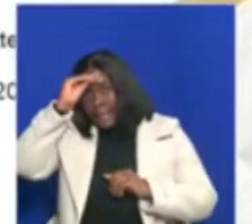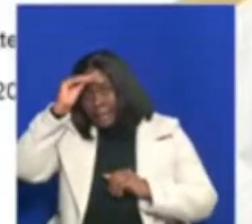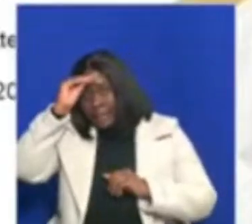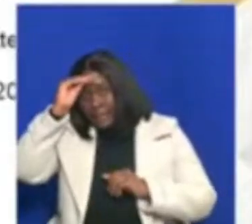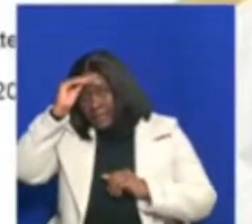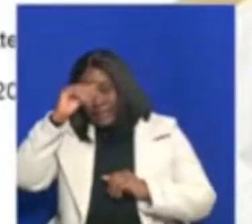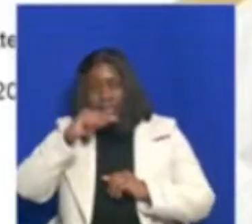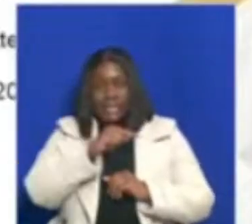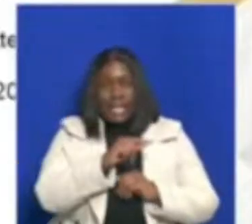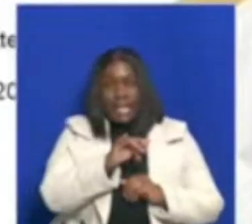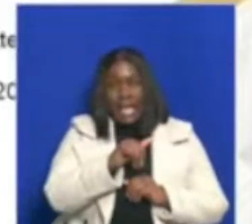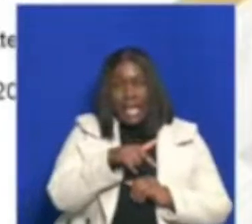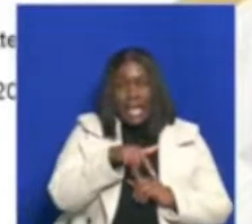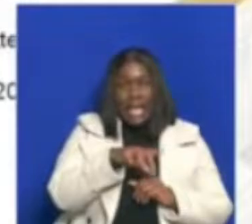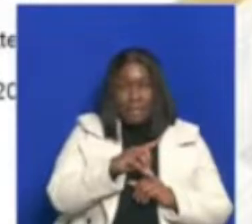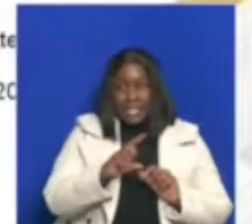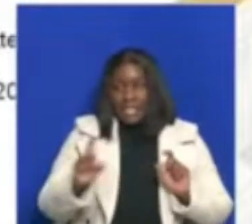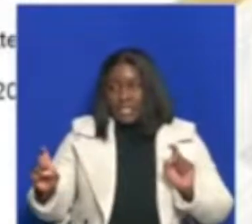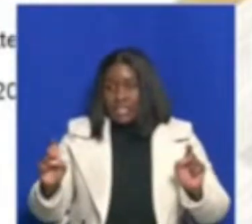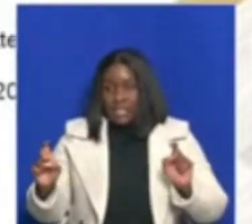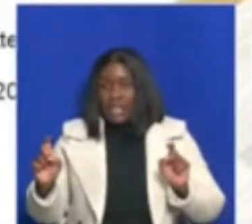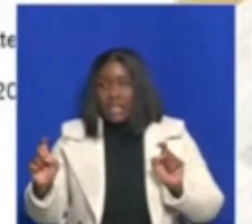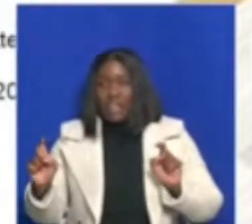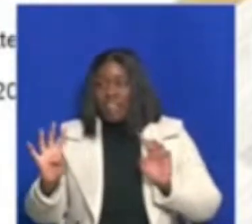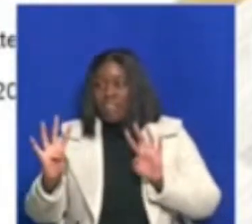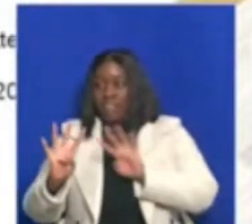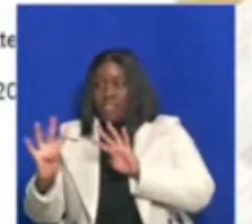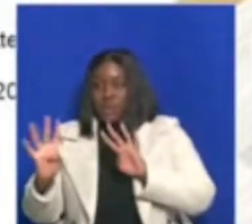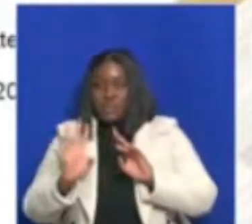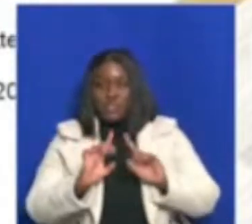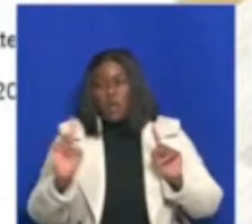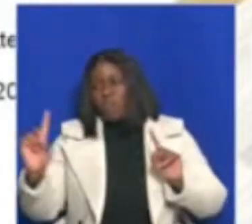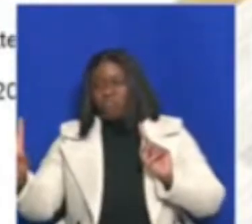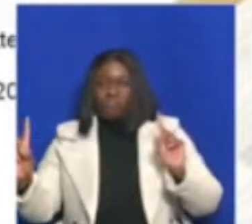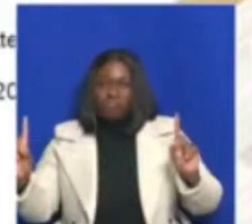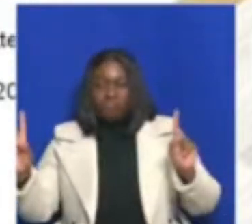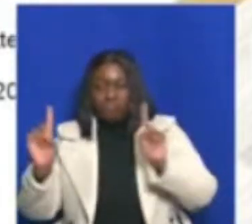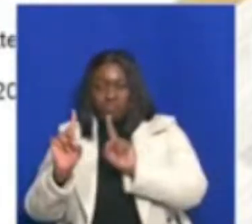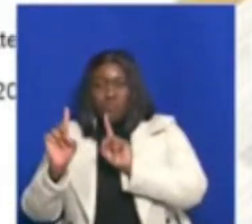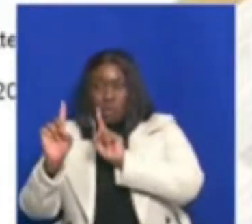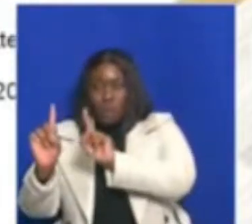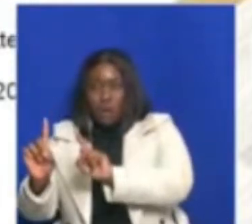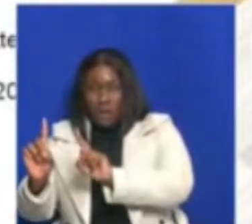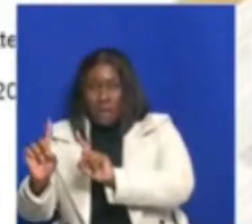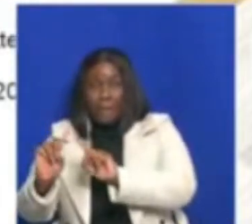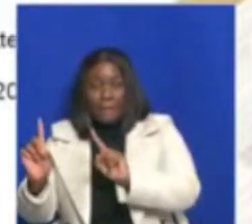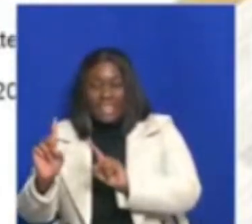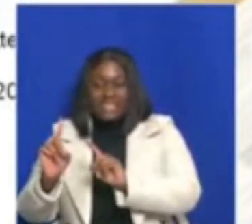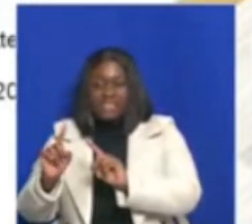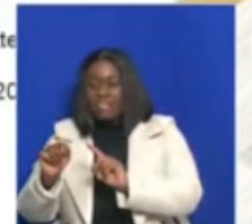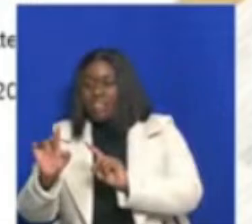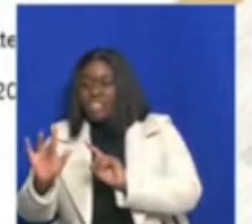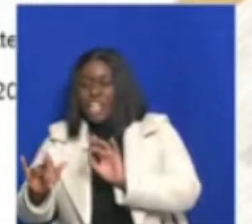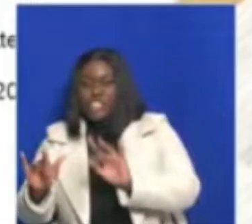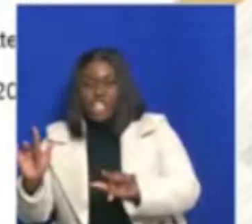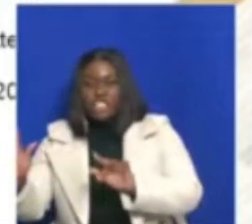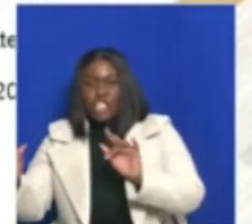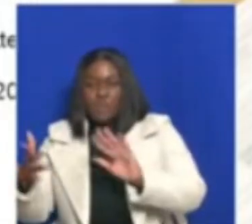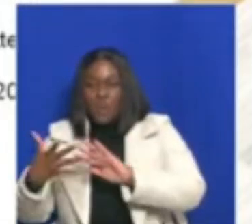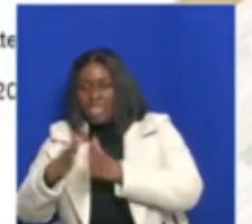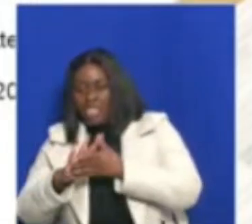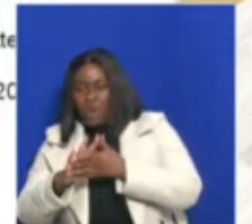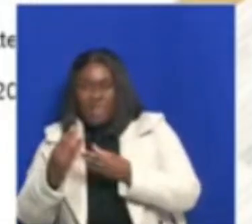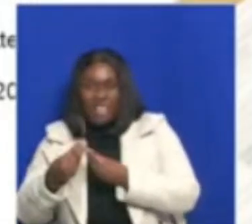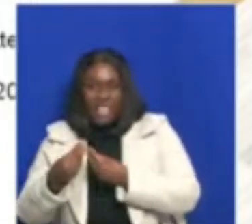a walk through the crime scene without tampering or destroying any evidence. At times, the crime scene